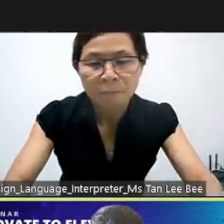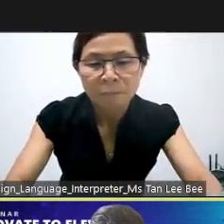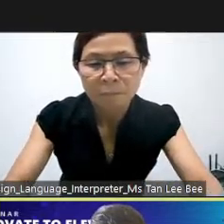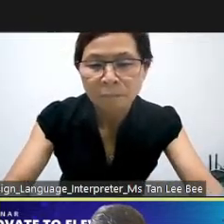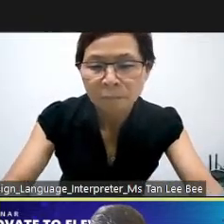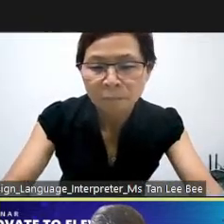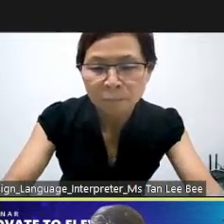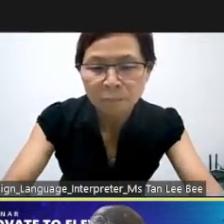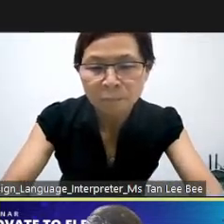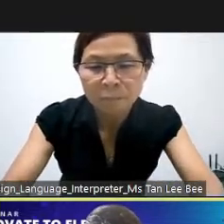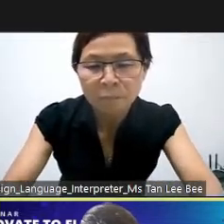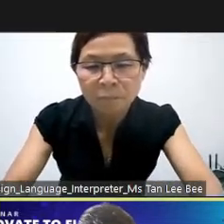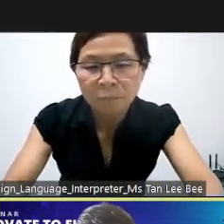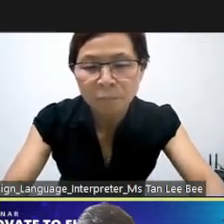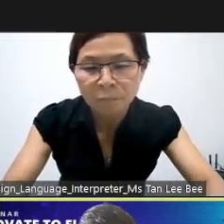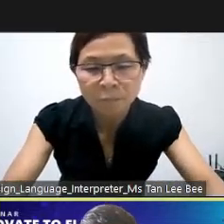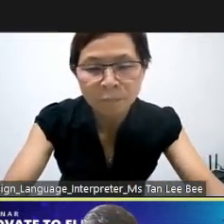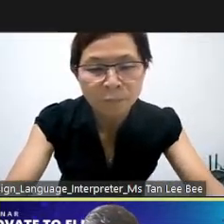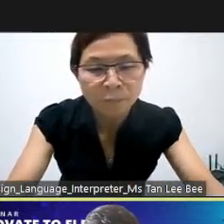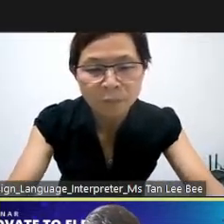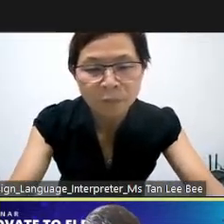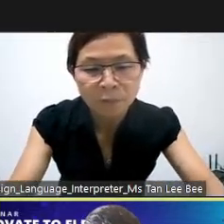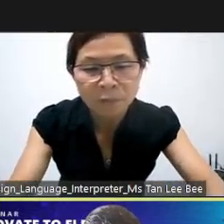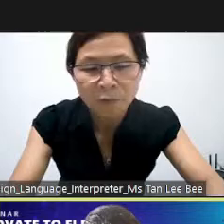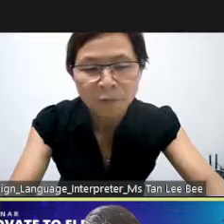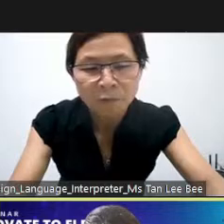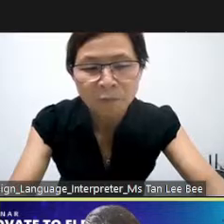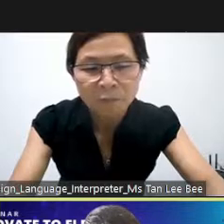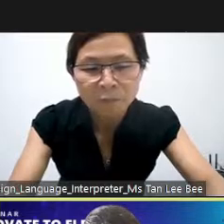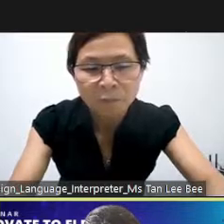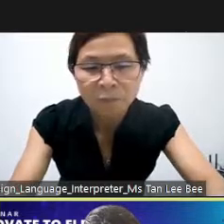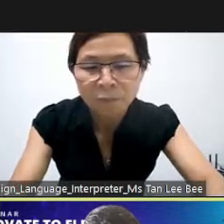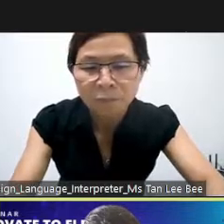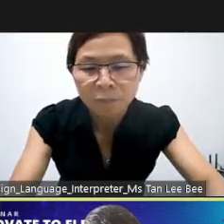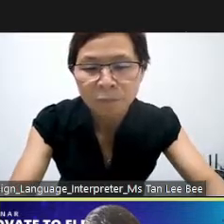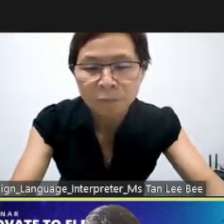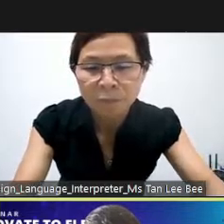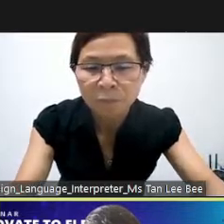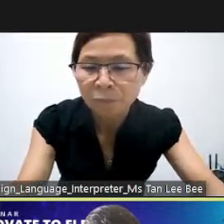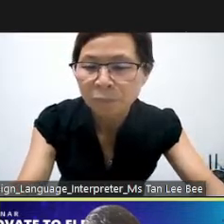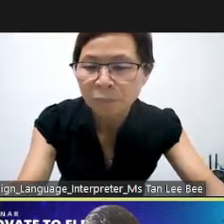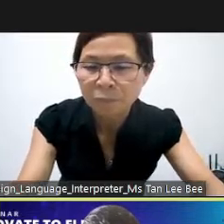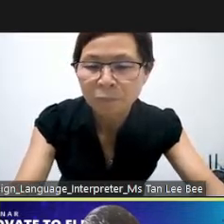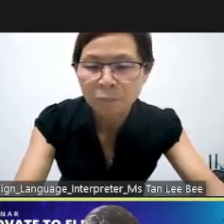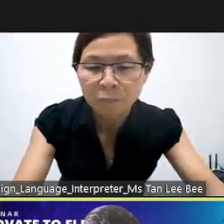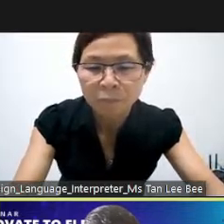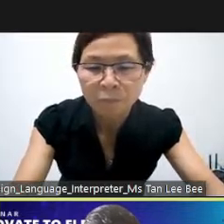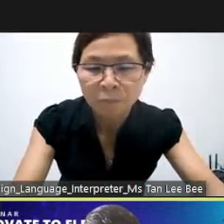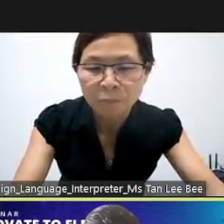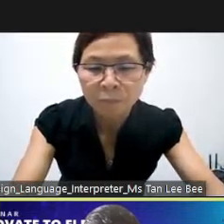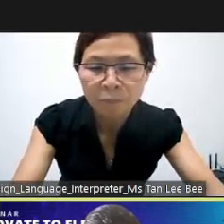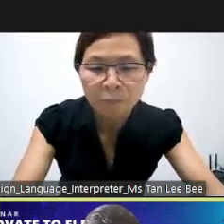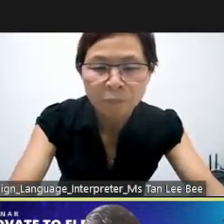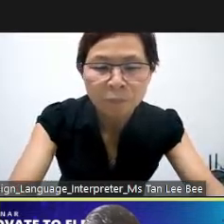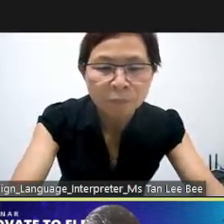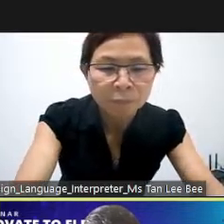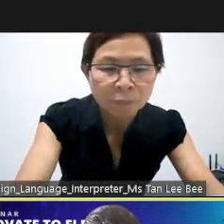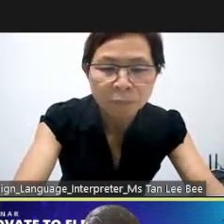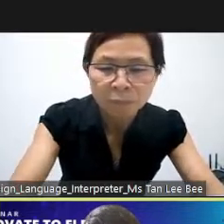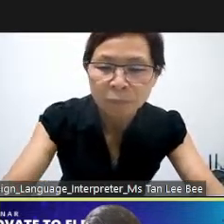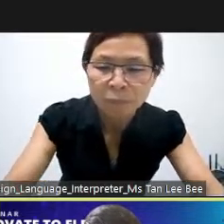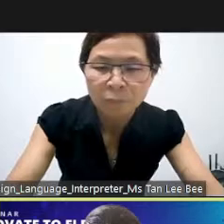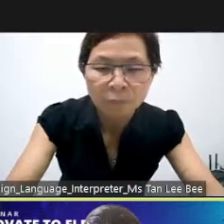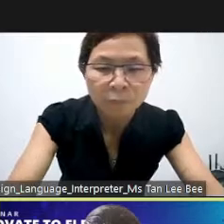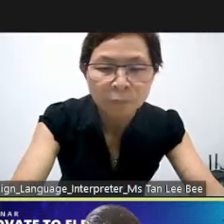technical aspect and multimedia? How may the educational application on number sense be described by